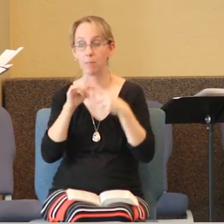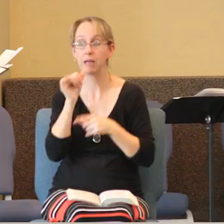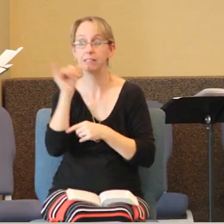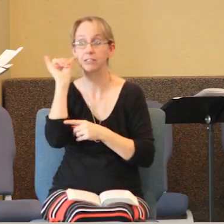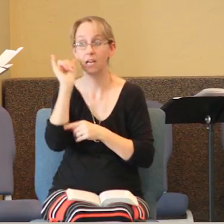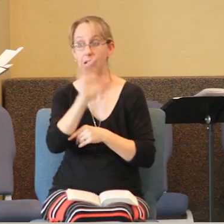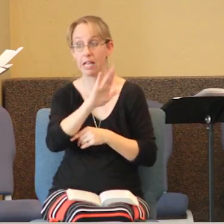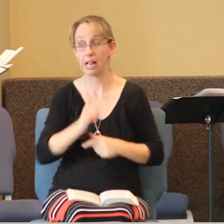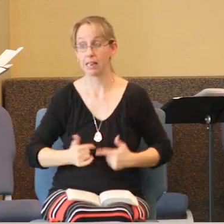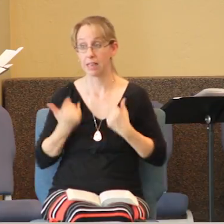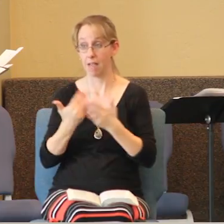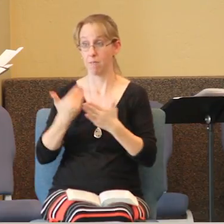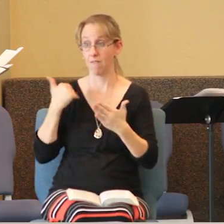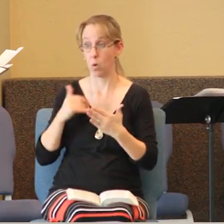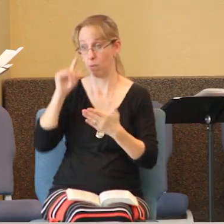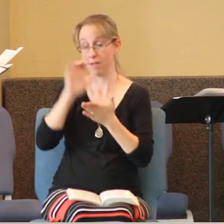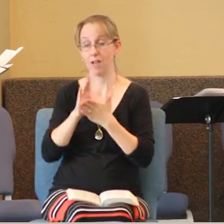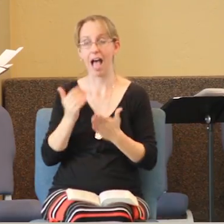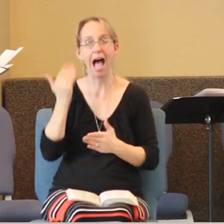before a believer.